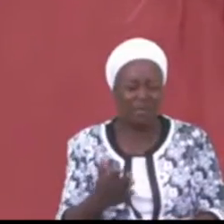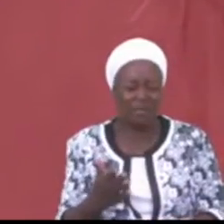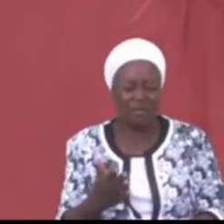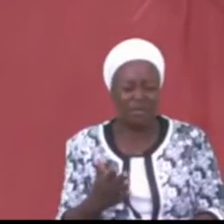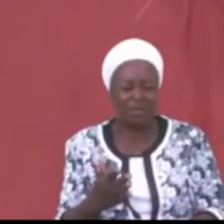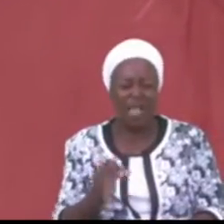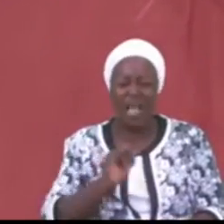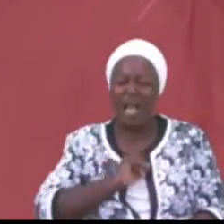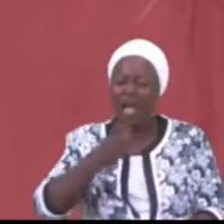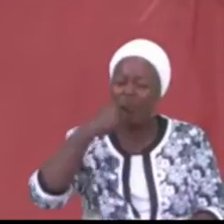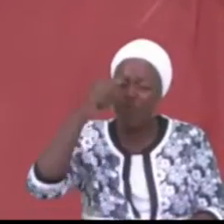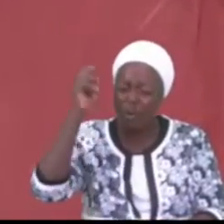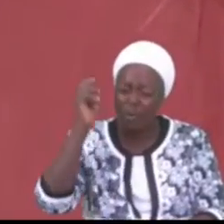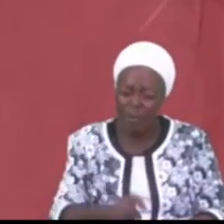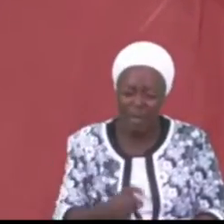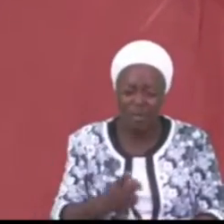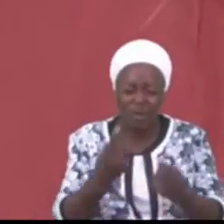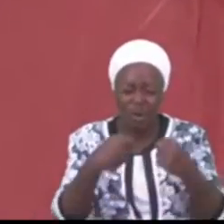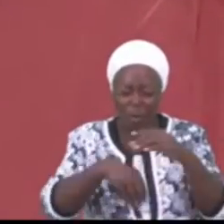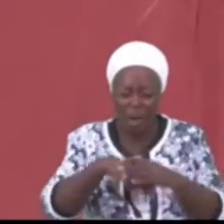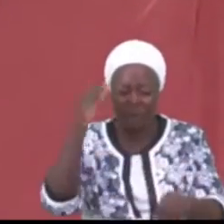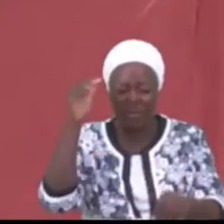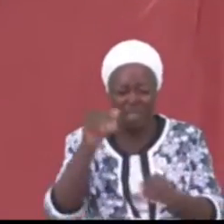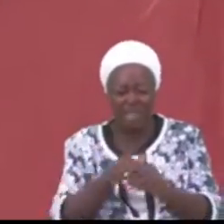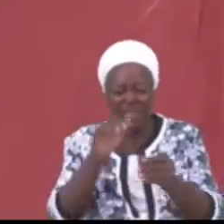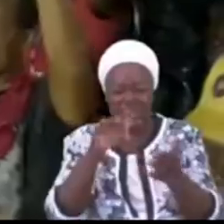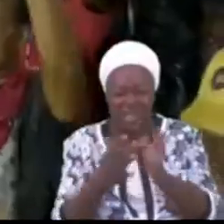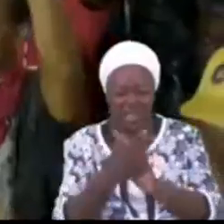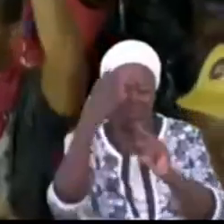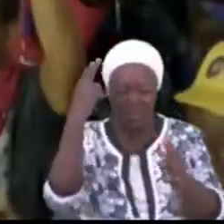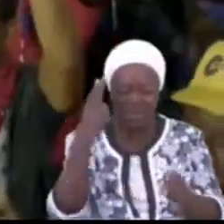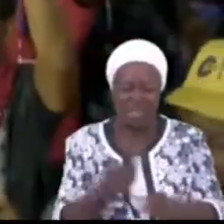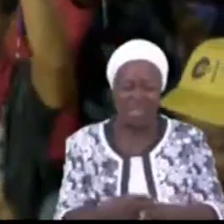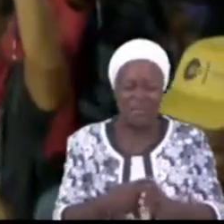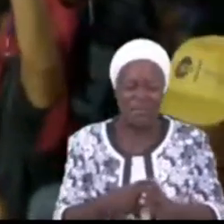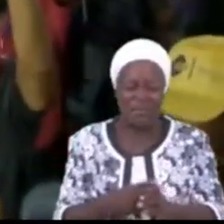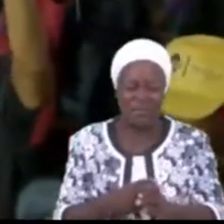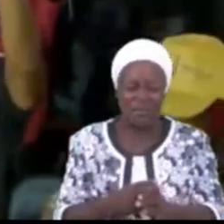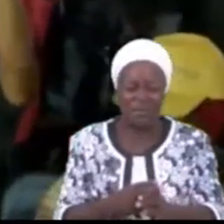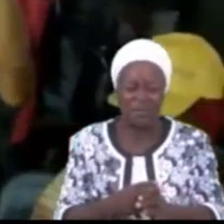there. I command, come out in Jesus' name.